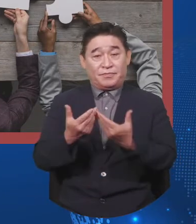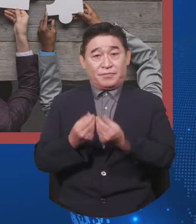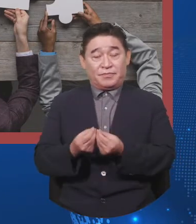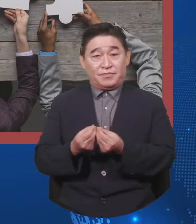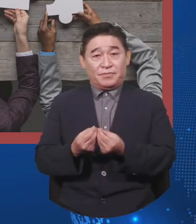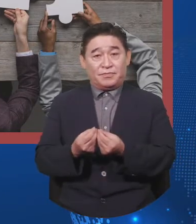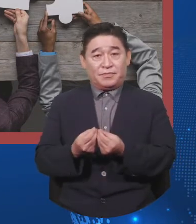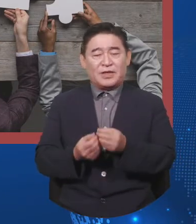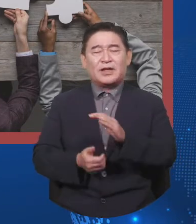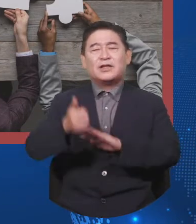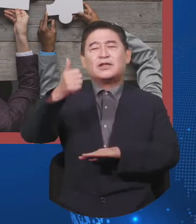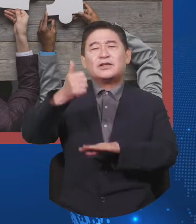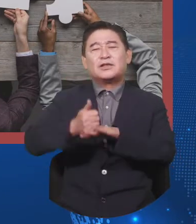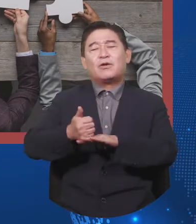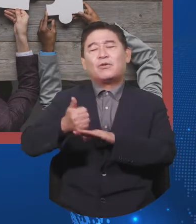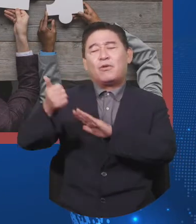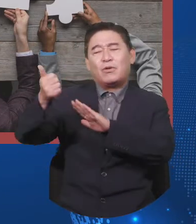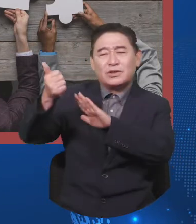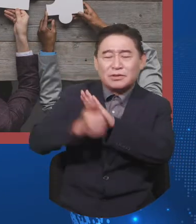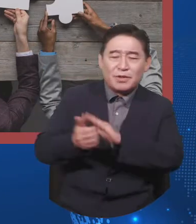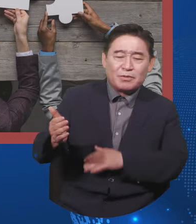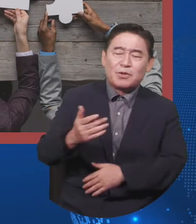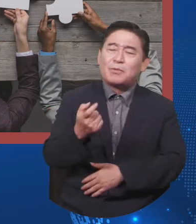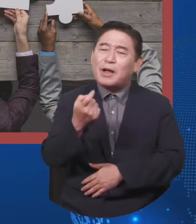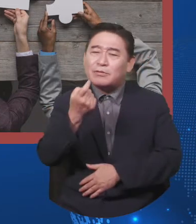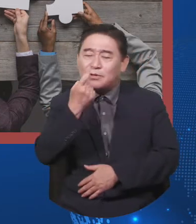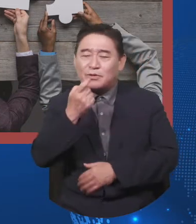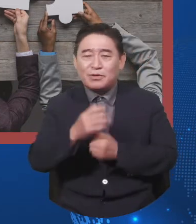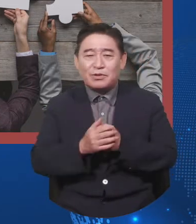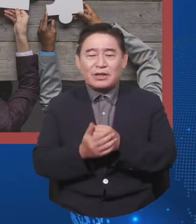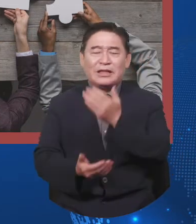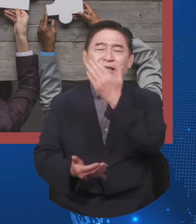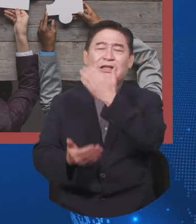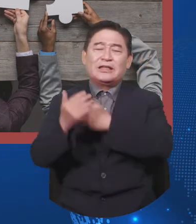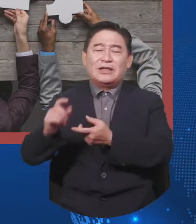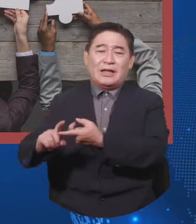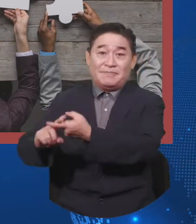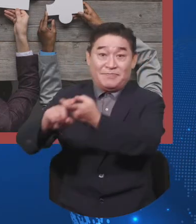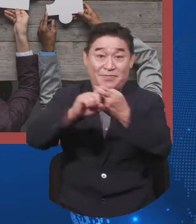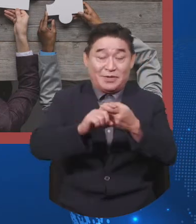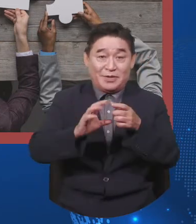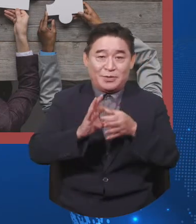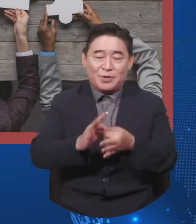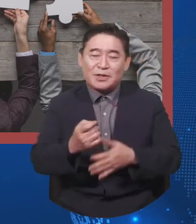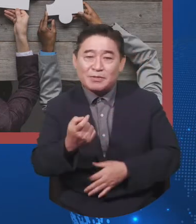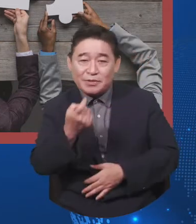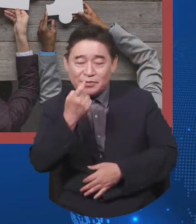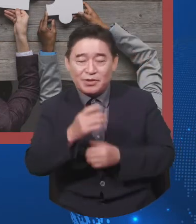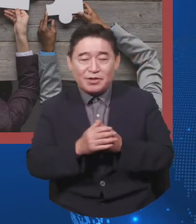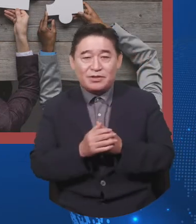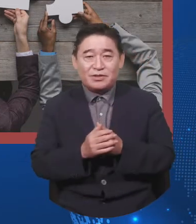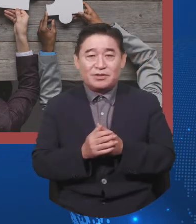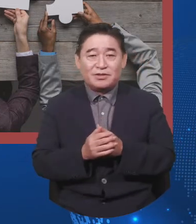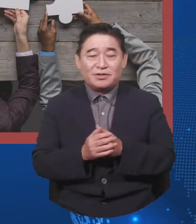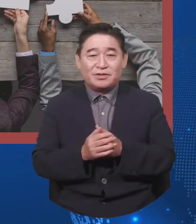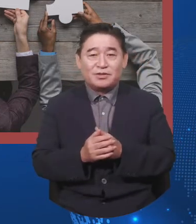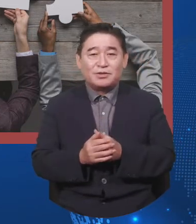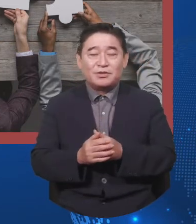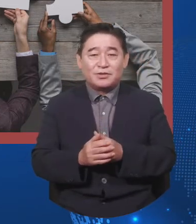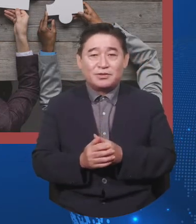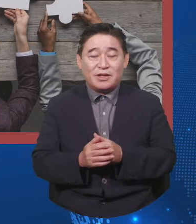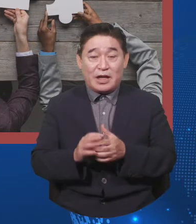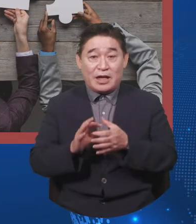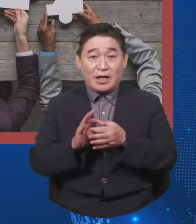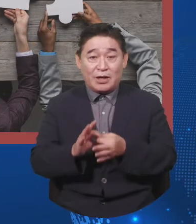failures of past and existing global partnerships. We do it by integrating all relevant